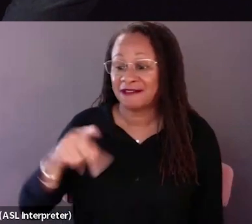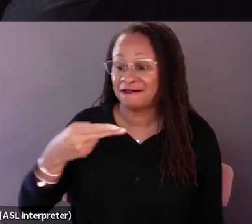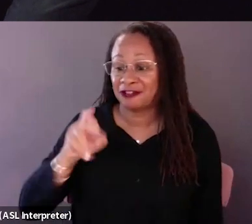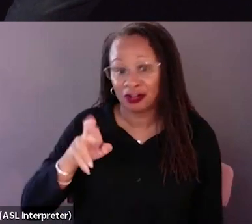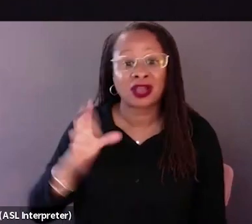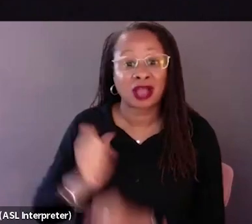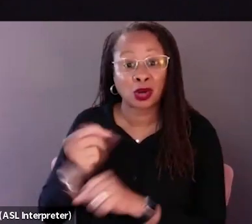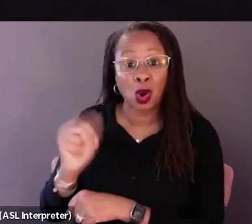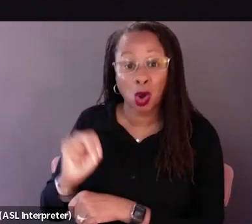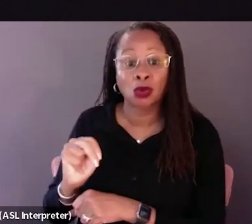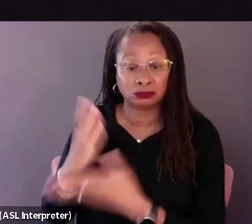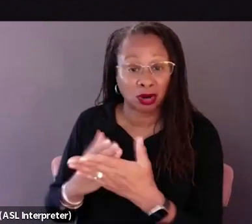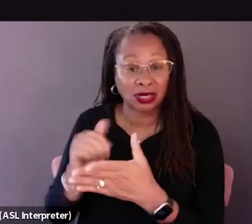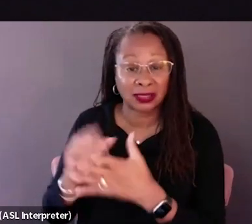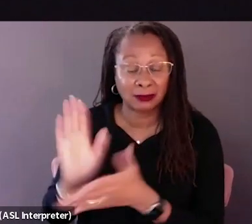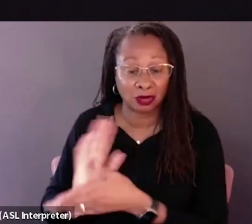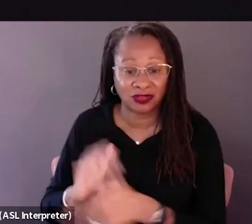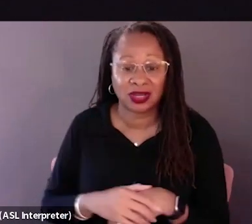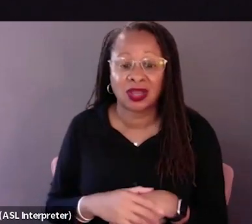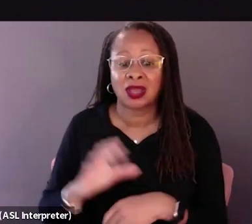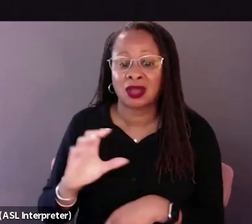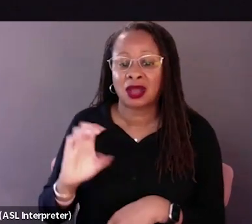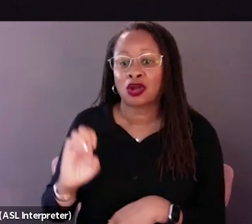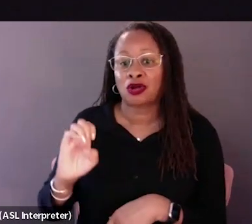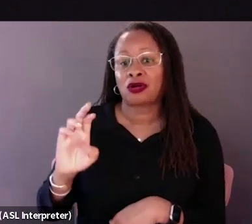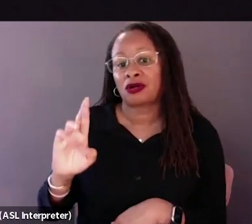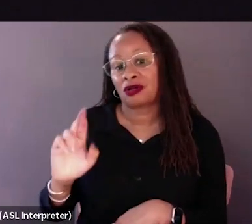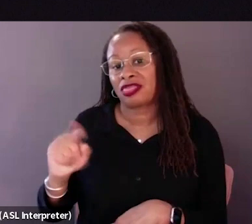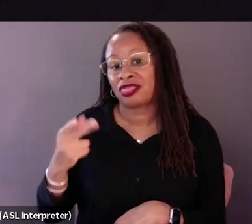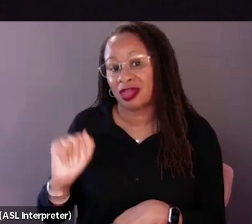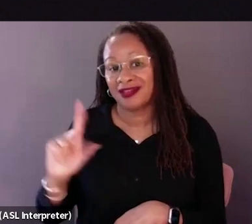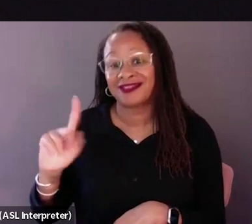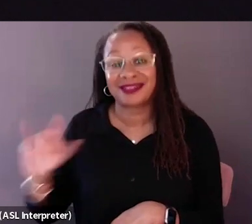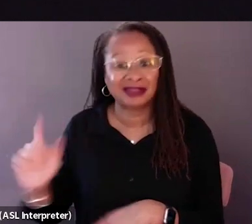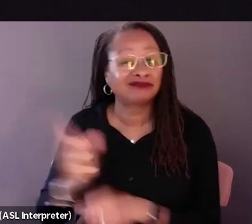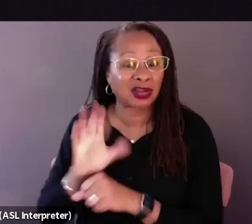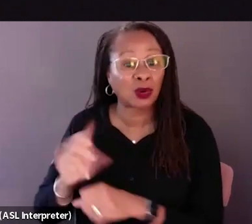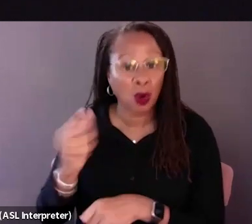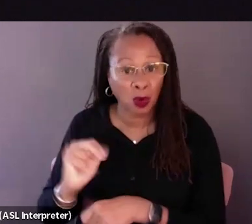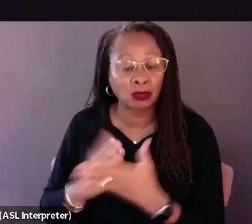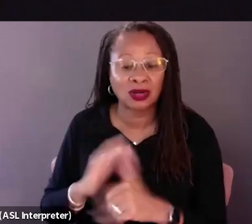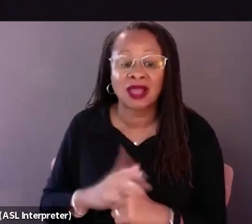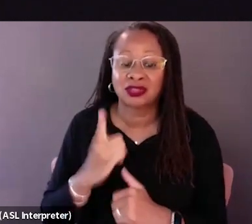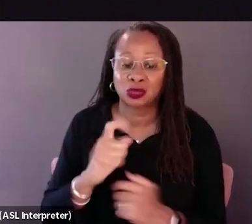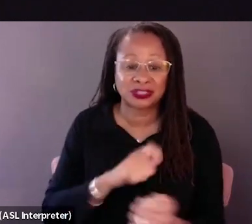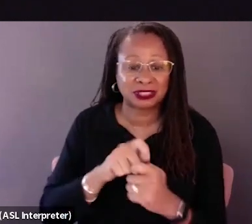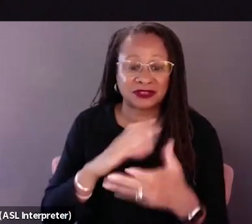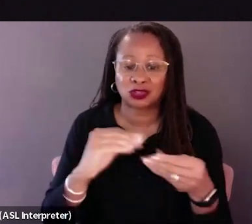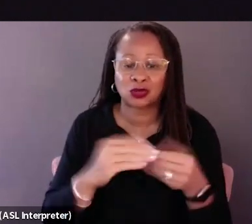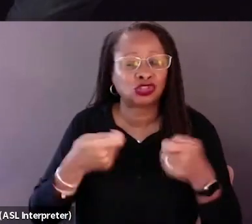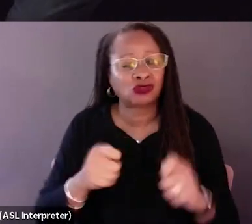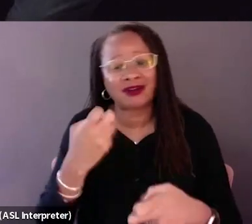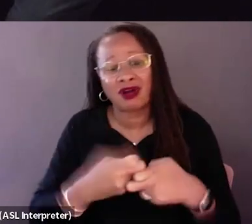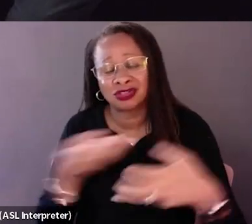treatment, and Eartha Kitt. But there's one particular story that we tried so